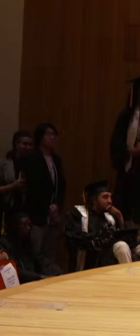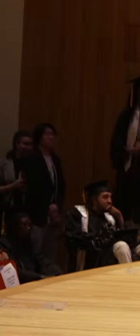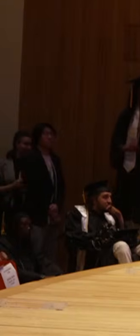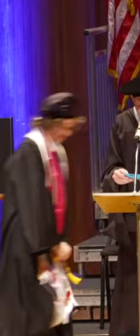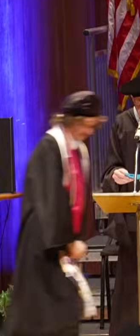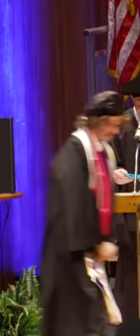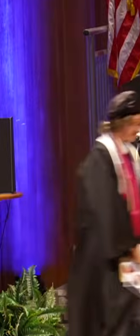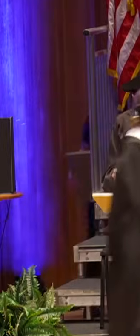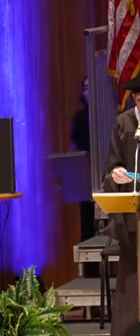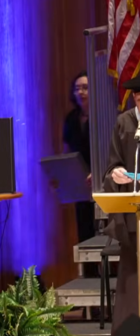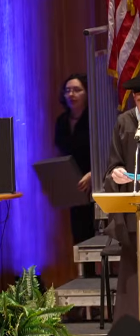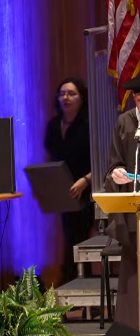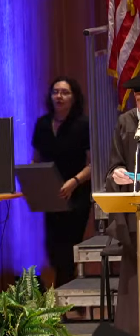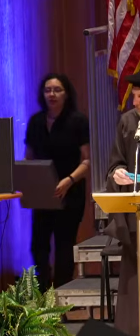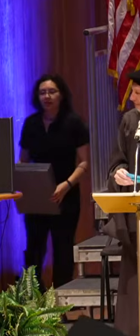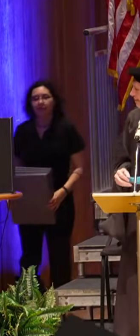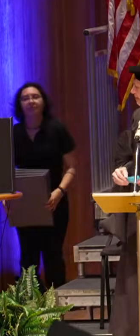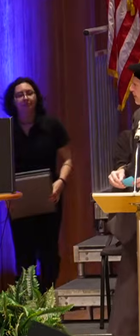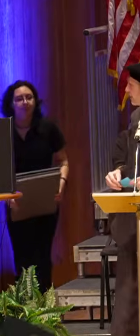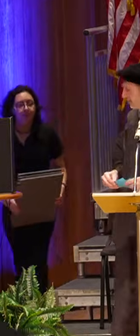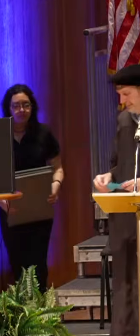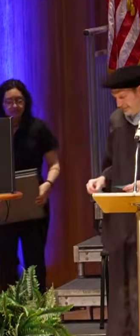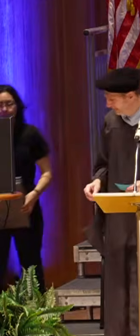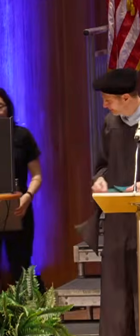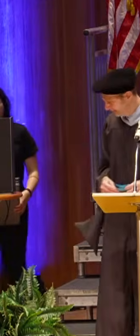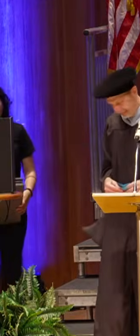Tobias Baldinger, summa cum laude.